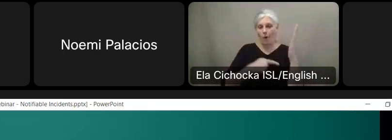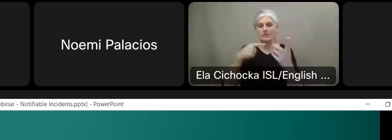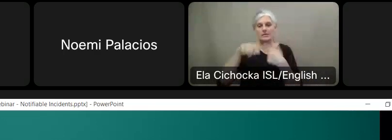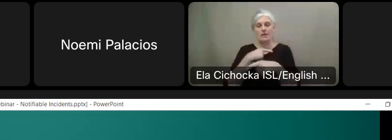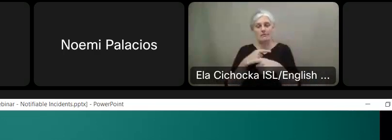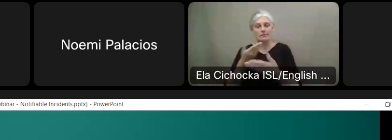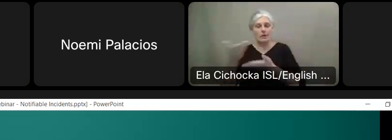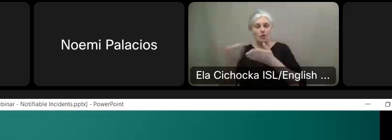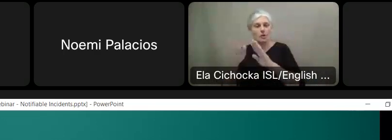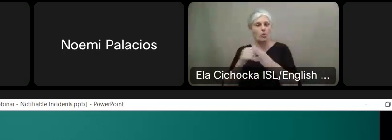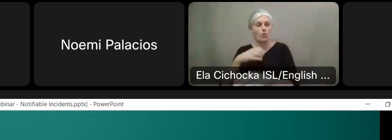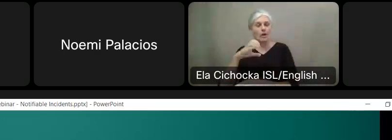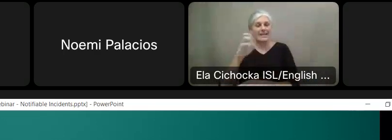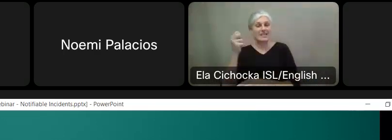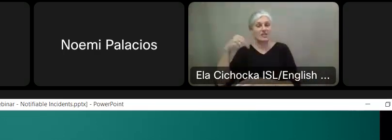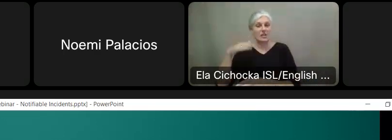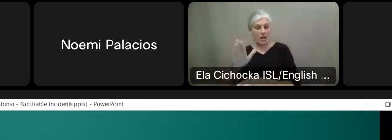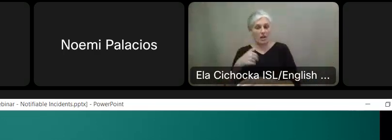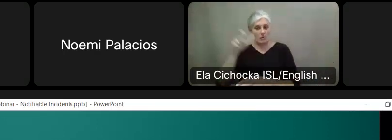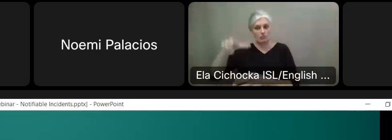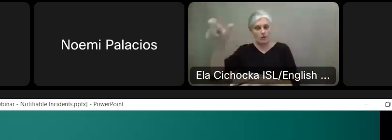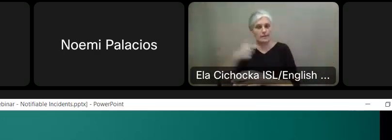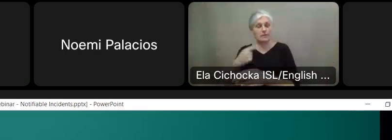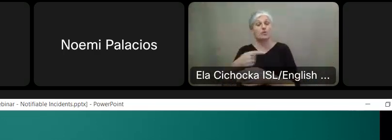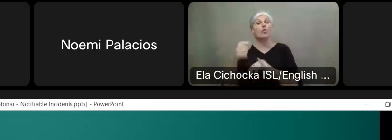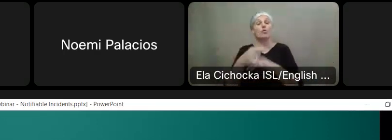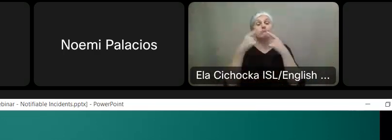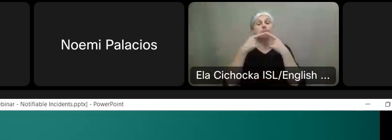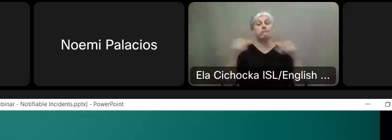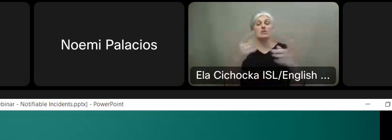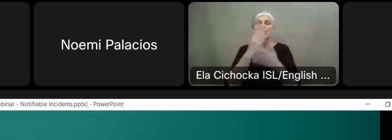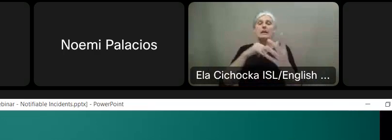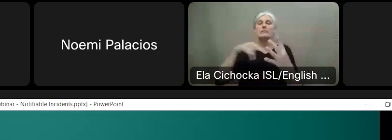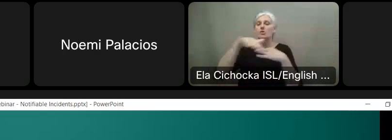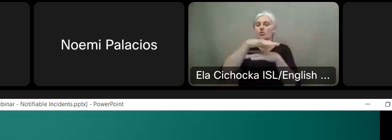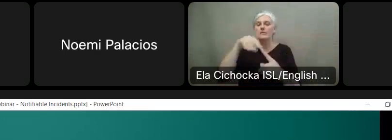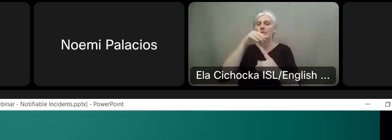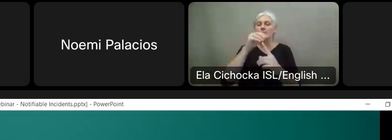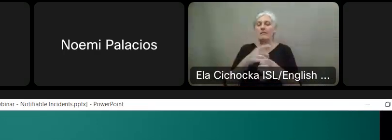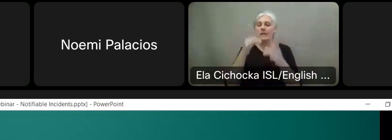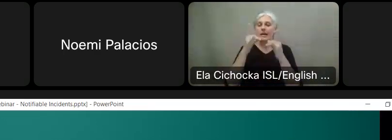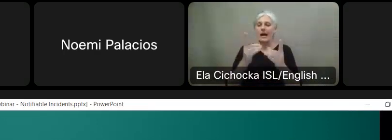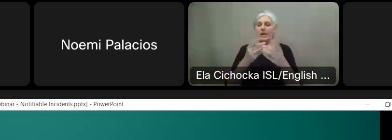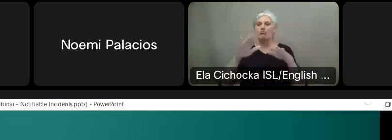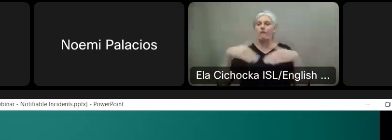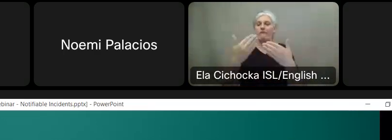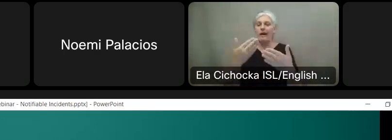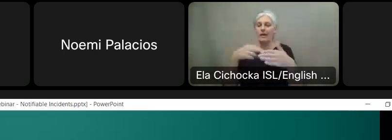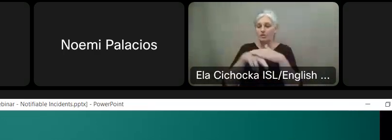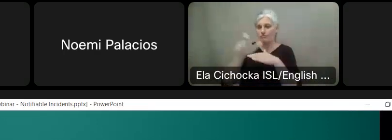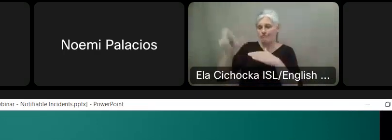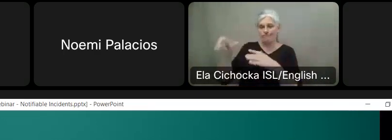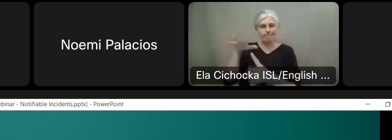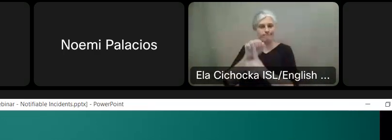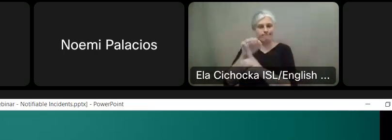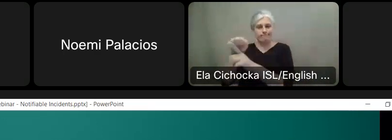looking after that patient who will make the open disclosure, and there may be some circumstances where the health service provider will identify